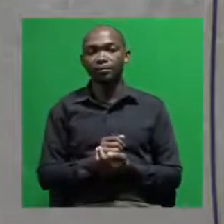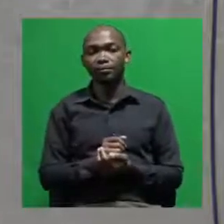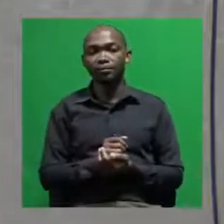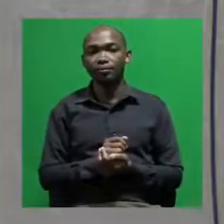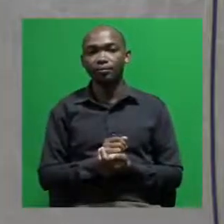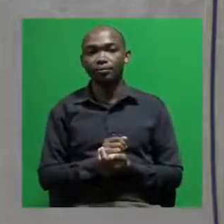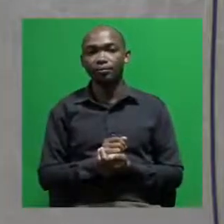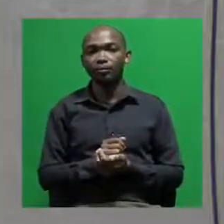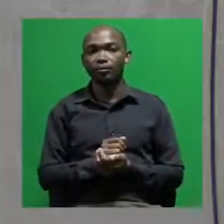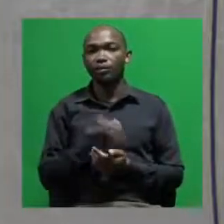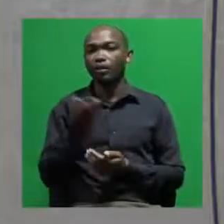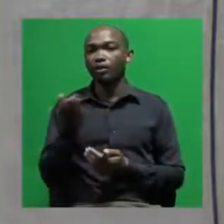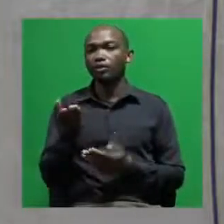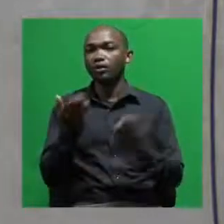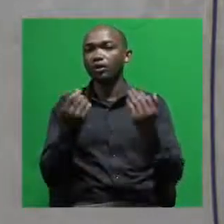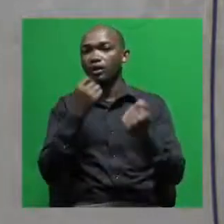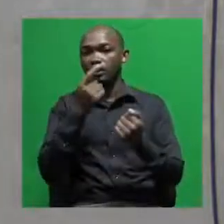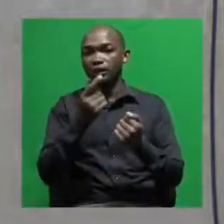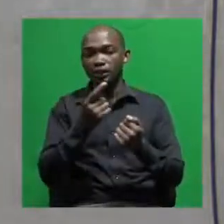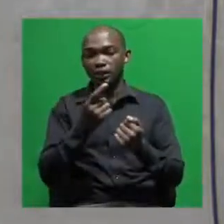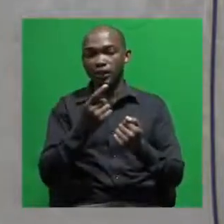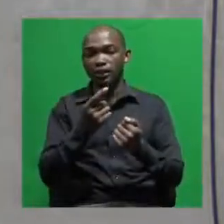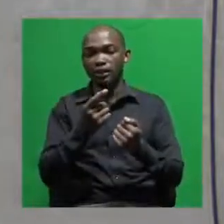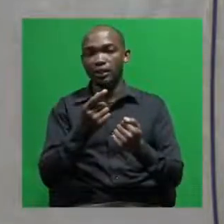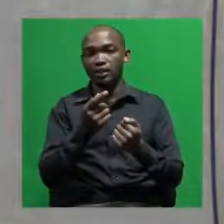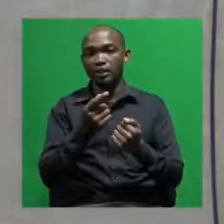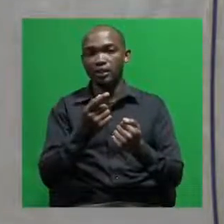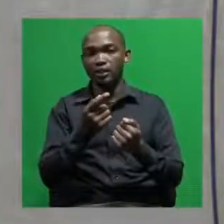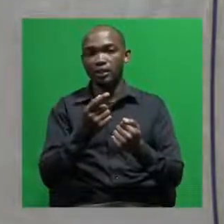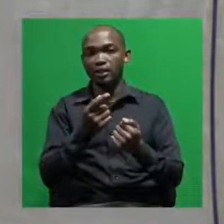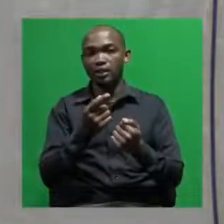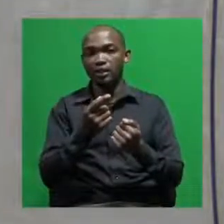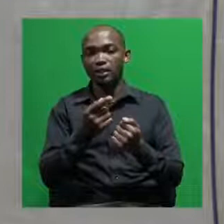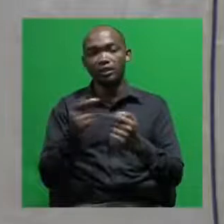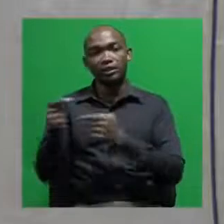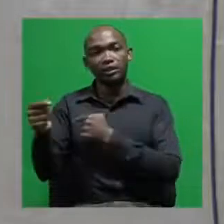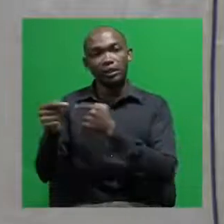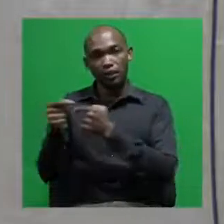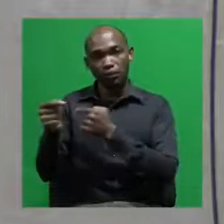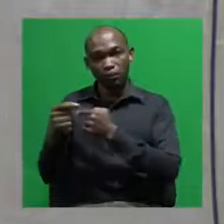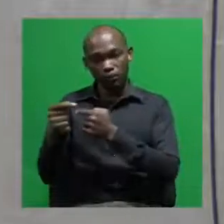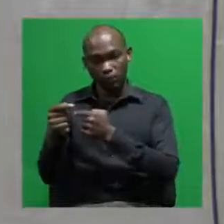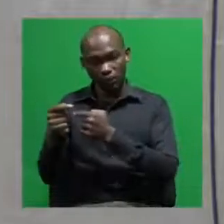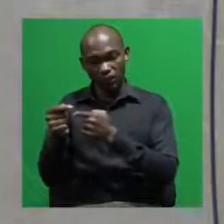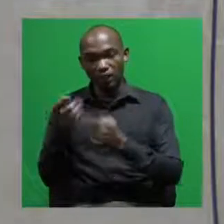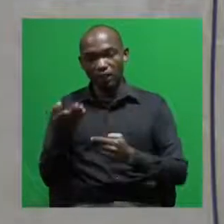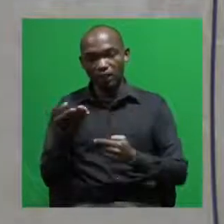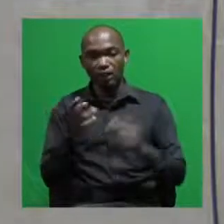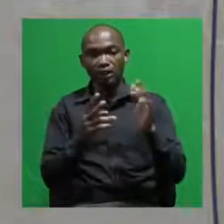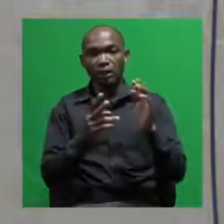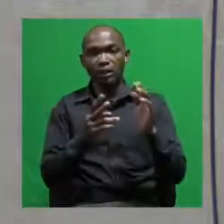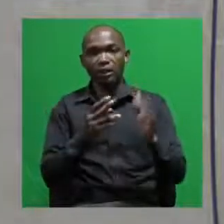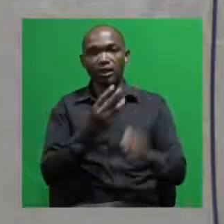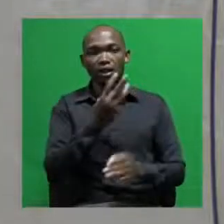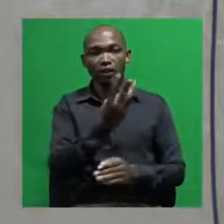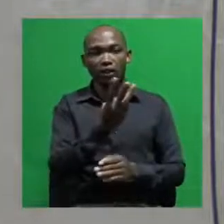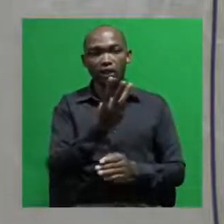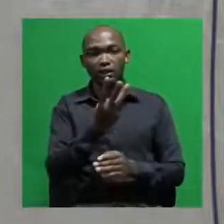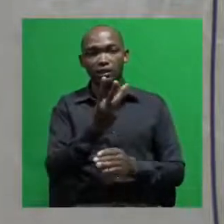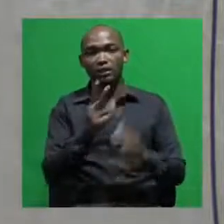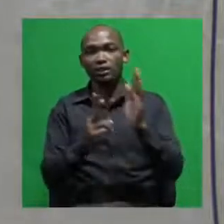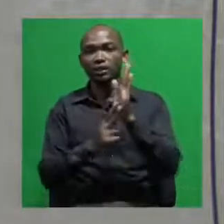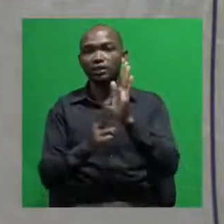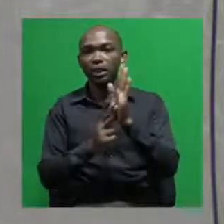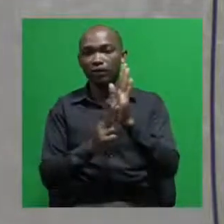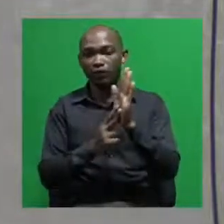say this is approximately equal to 37 degrees